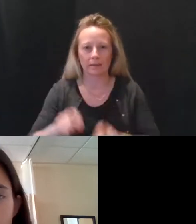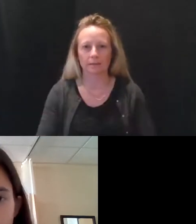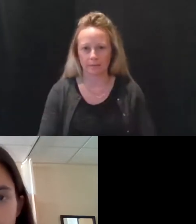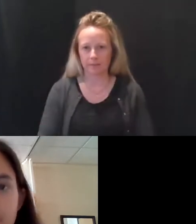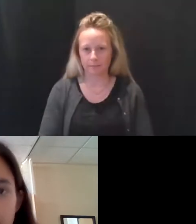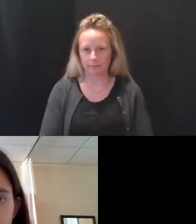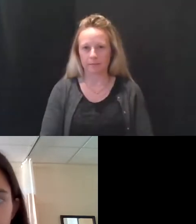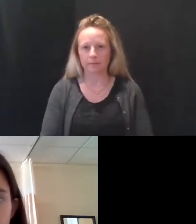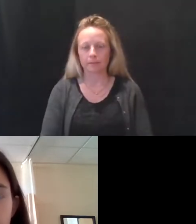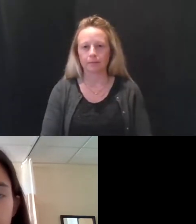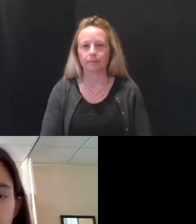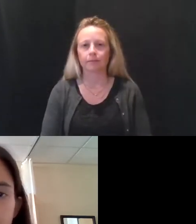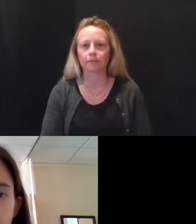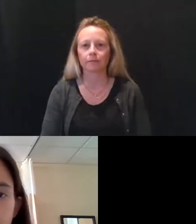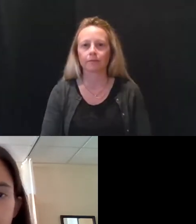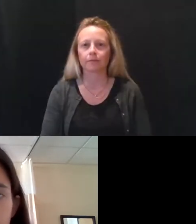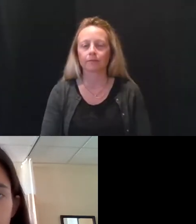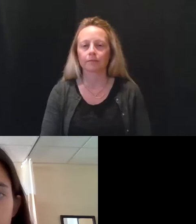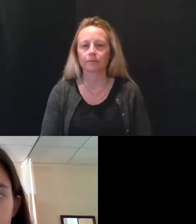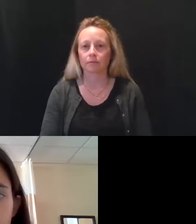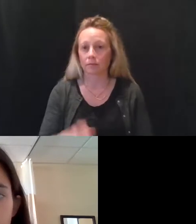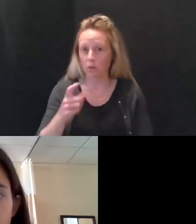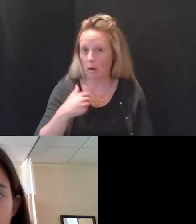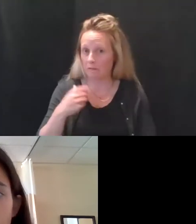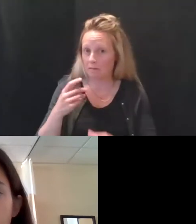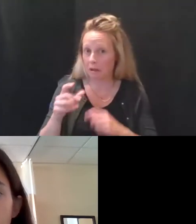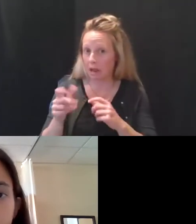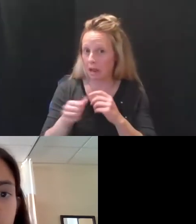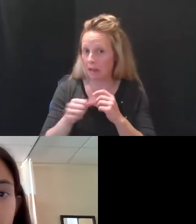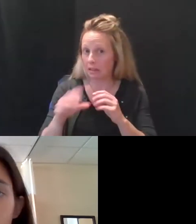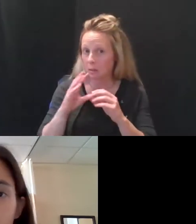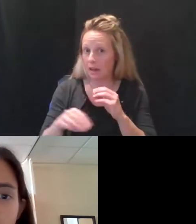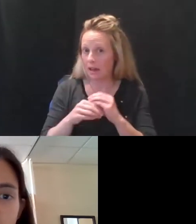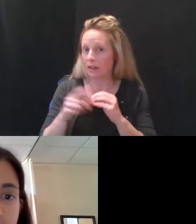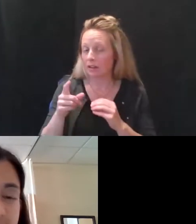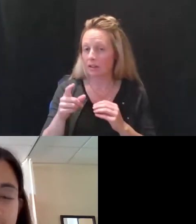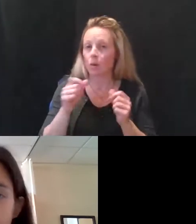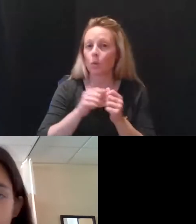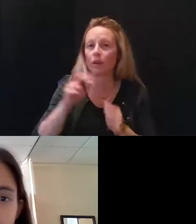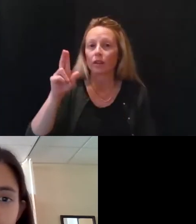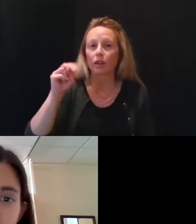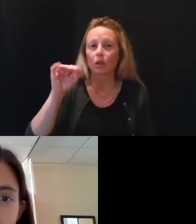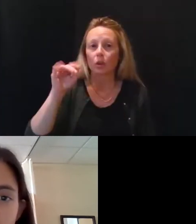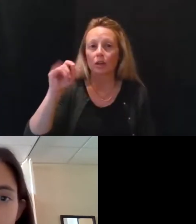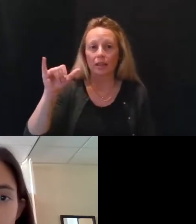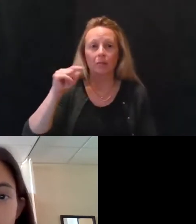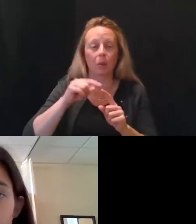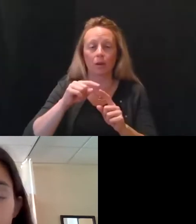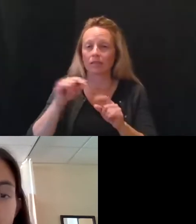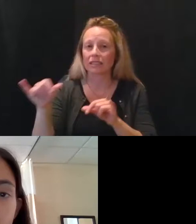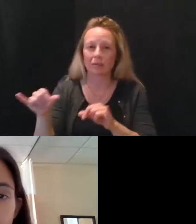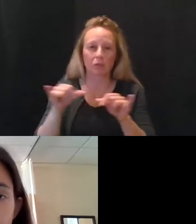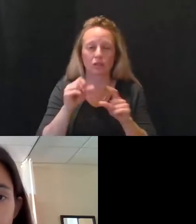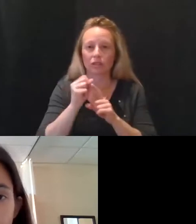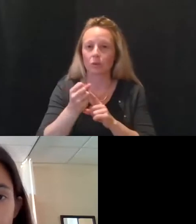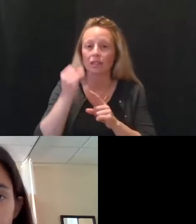Okay, thank you. Dr. Ahuja, do you have anything to add to that? With UnityPoint, it's a similar situation where if a